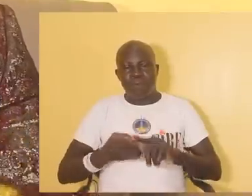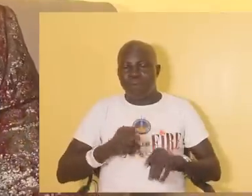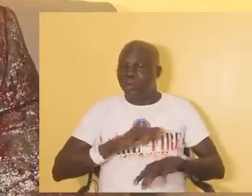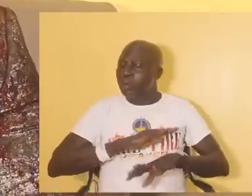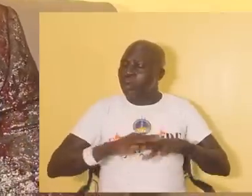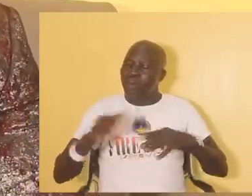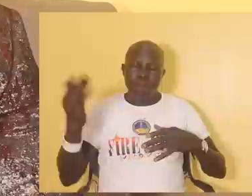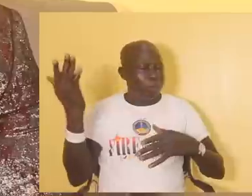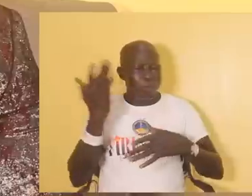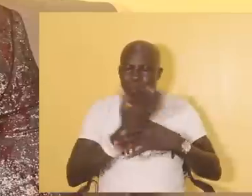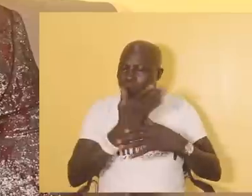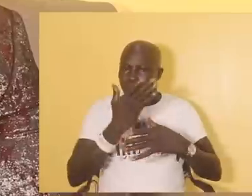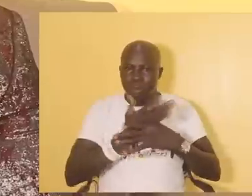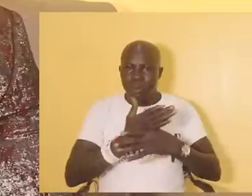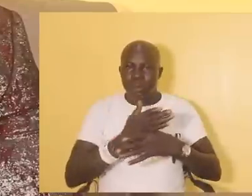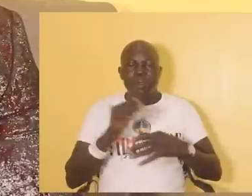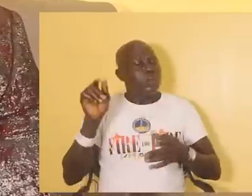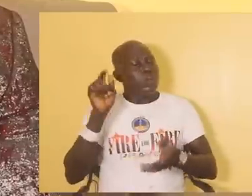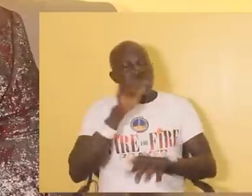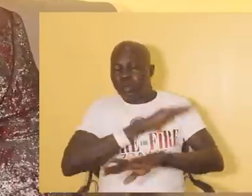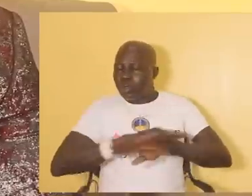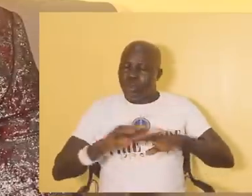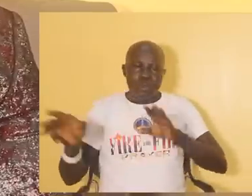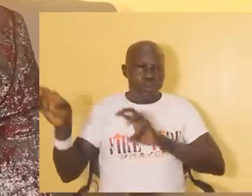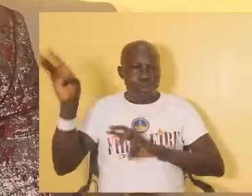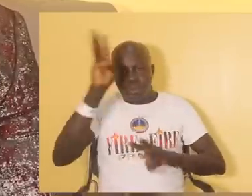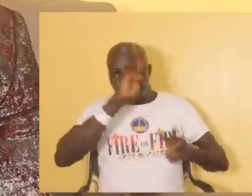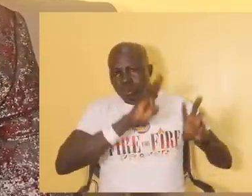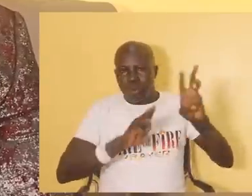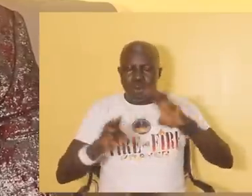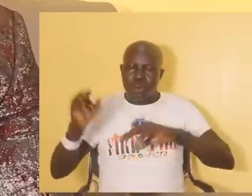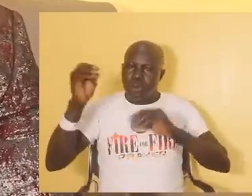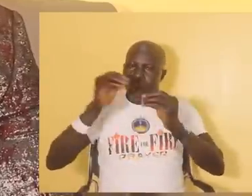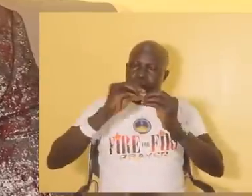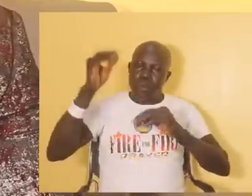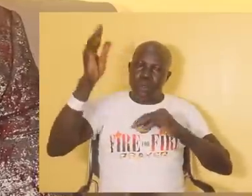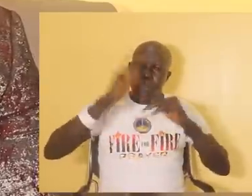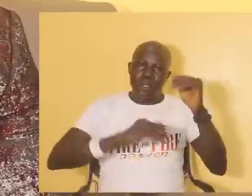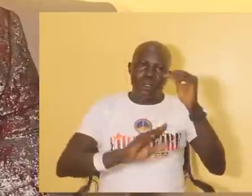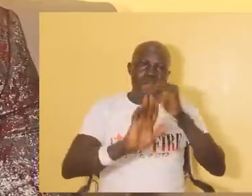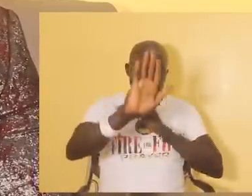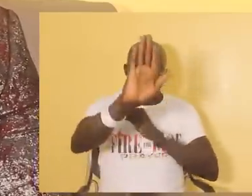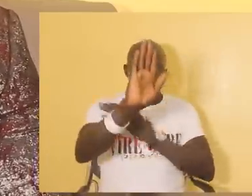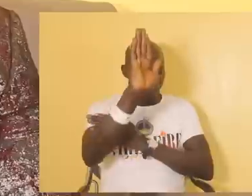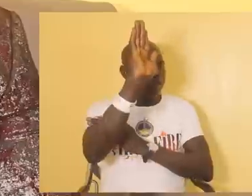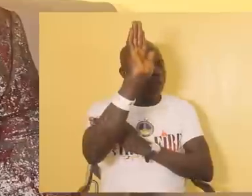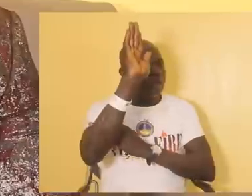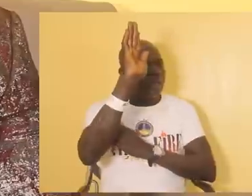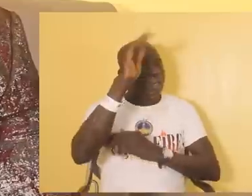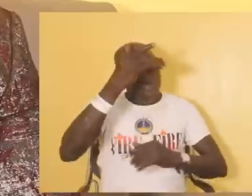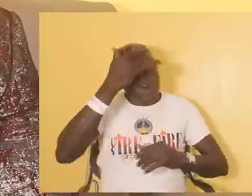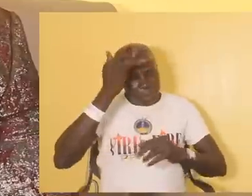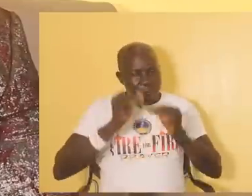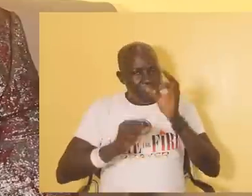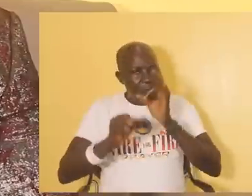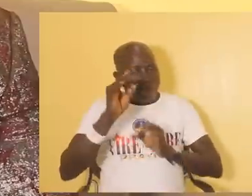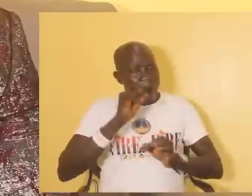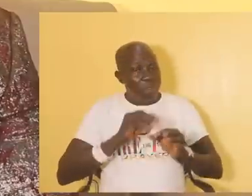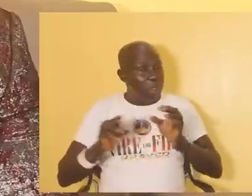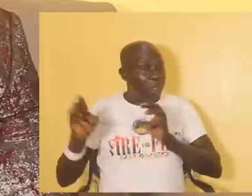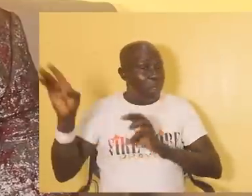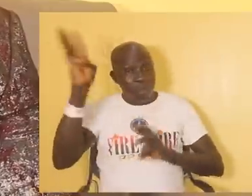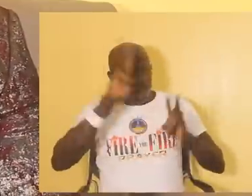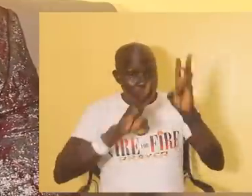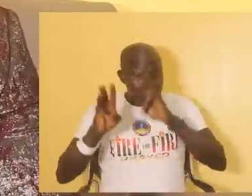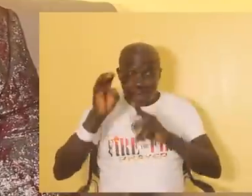lọ. Bọ̀dá mi má ṣe kọjú, kọjú jọlọ́run rẹ lọ. Torí pé kó o bá kọjú